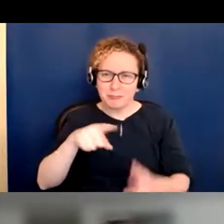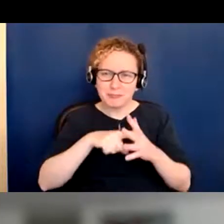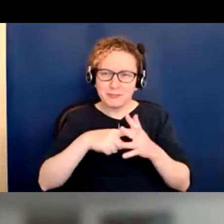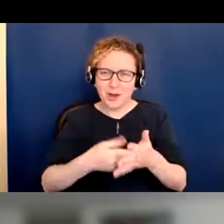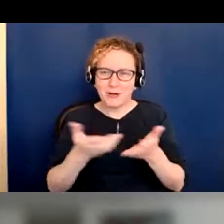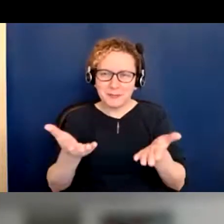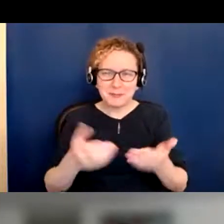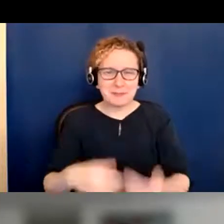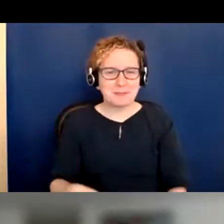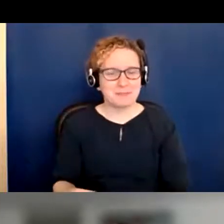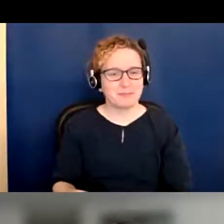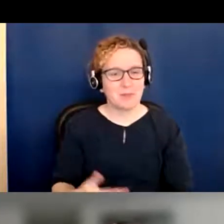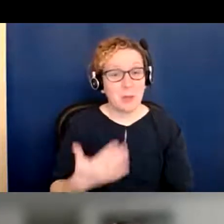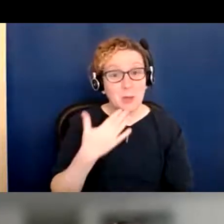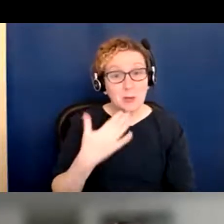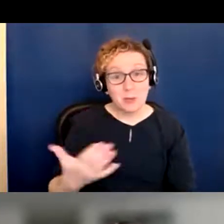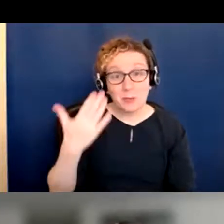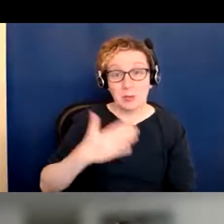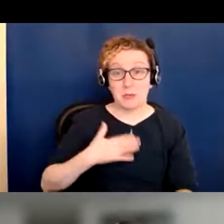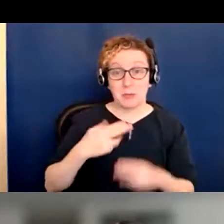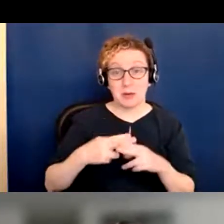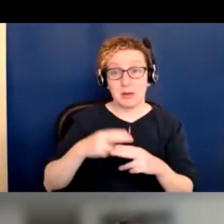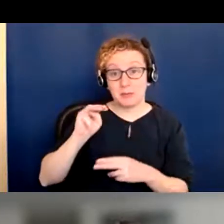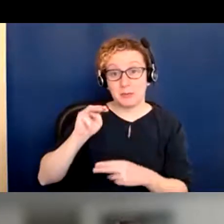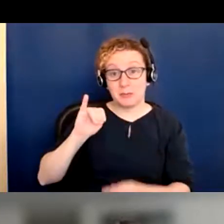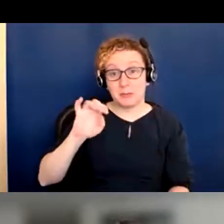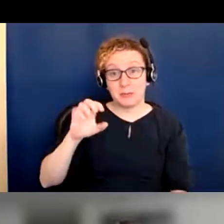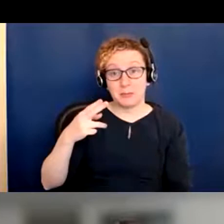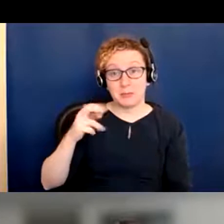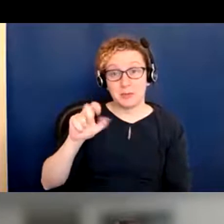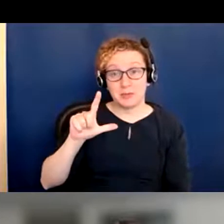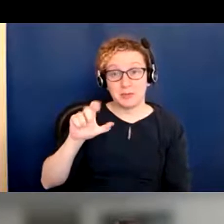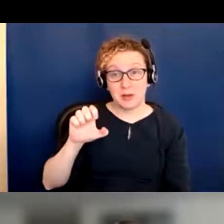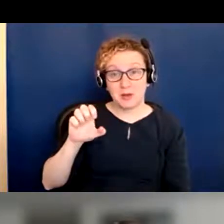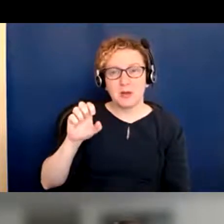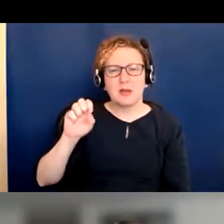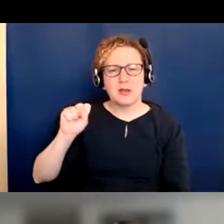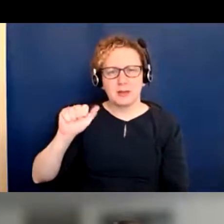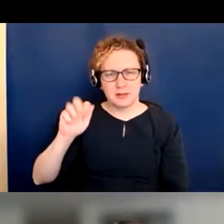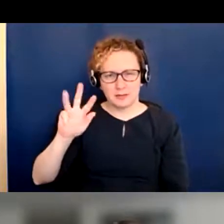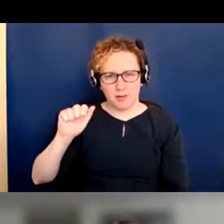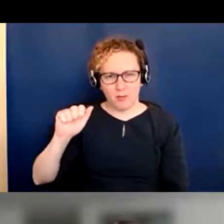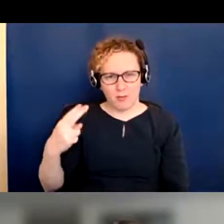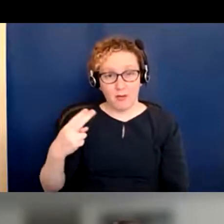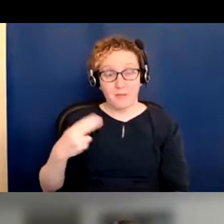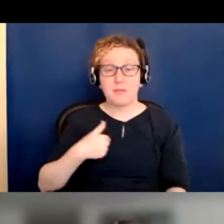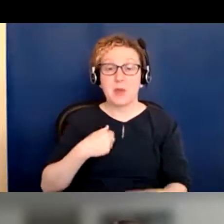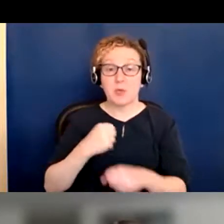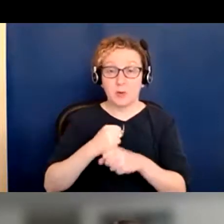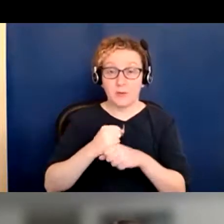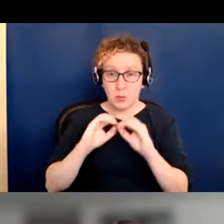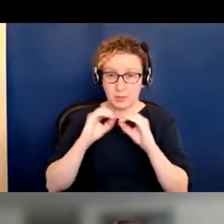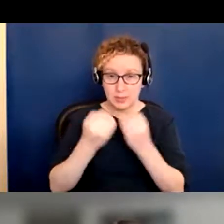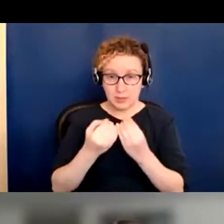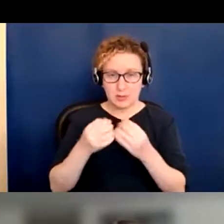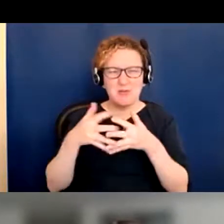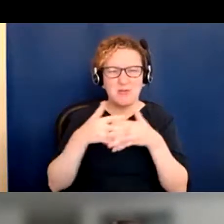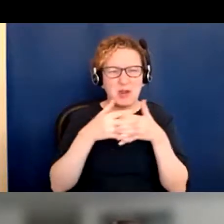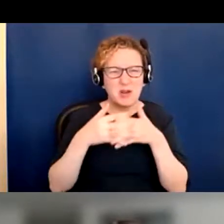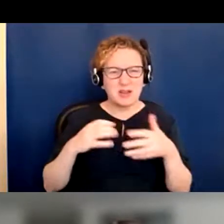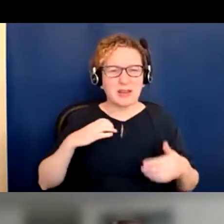Good morning. My name is Michelle Sawa. I work for the organization American Councils for International